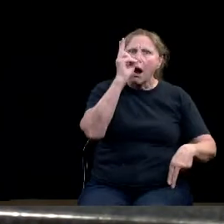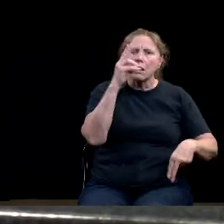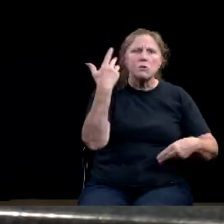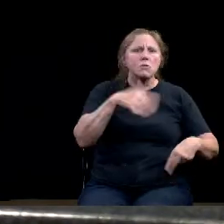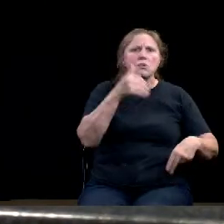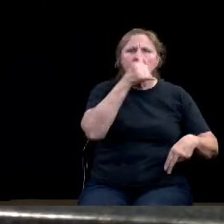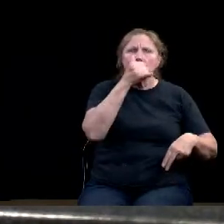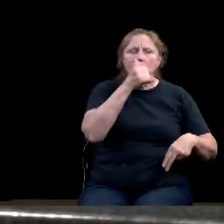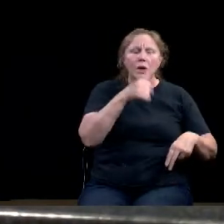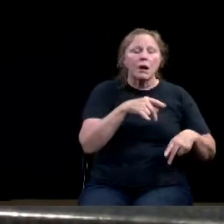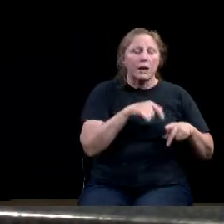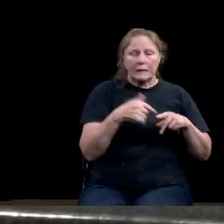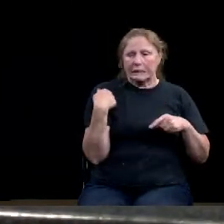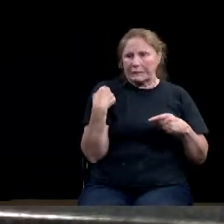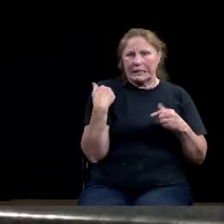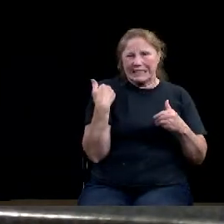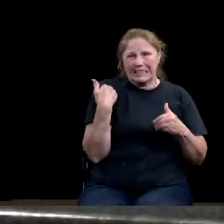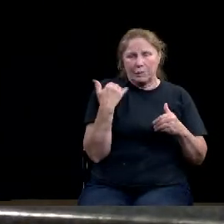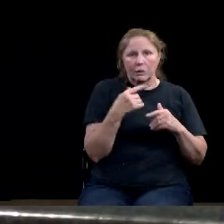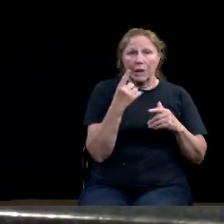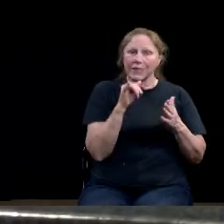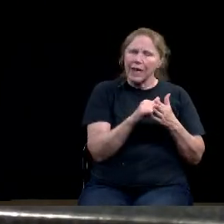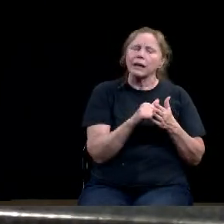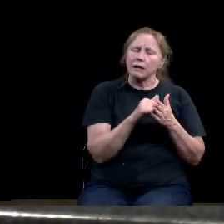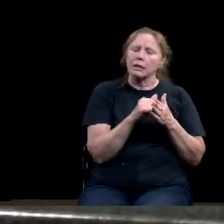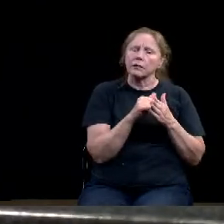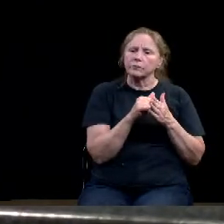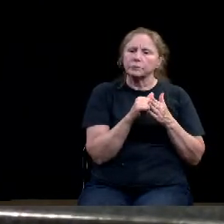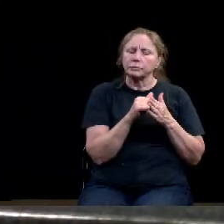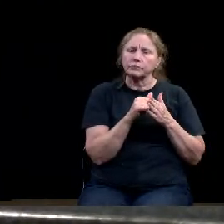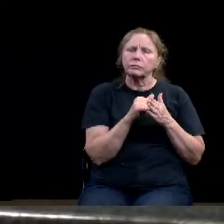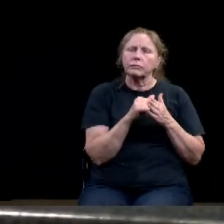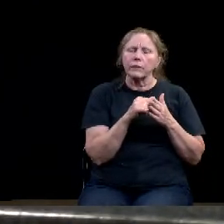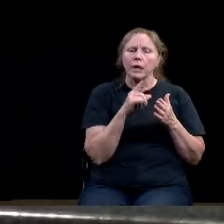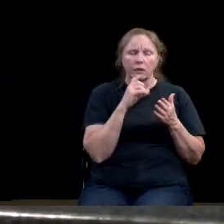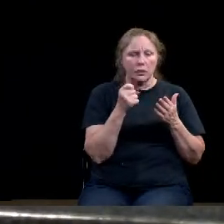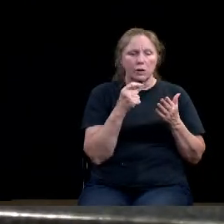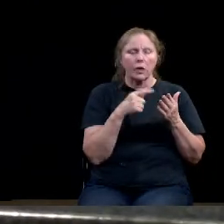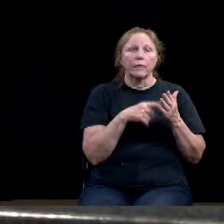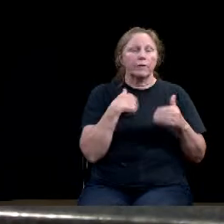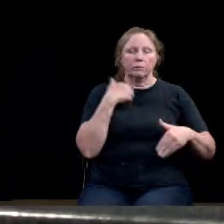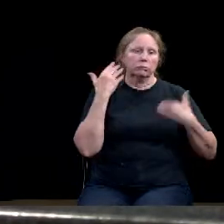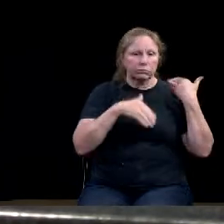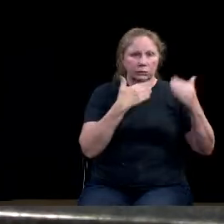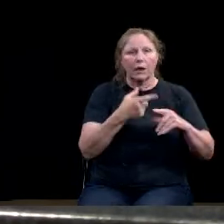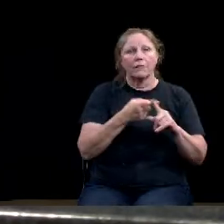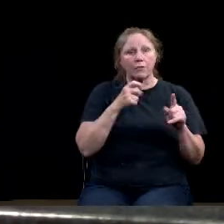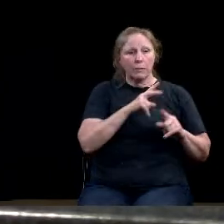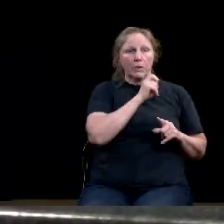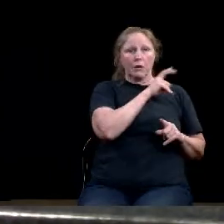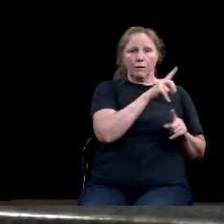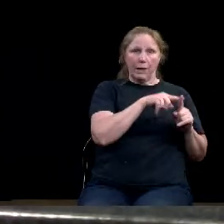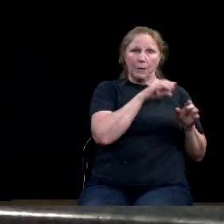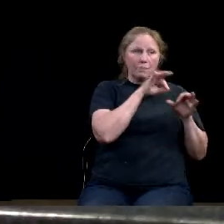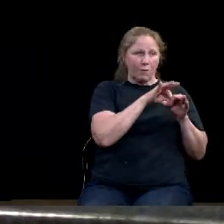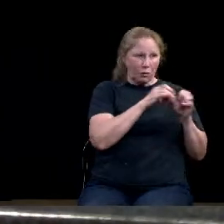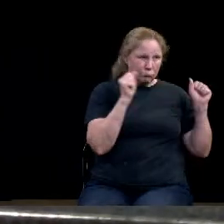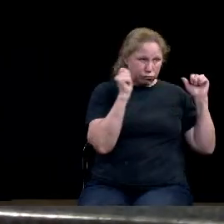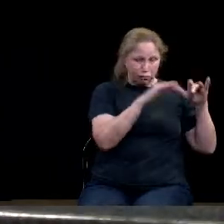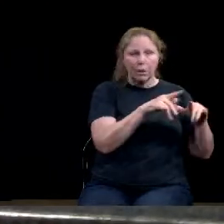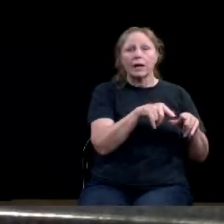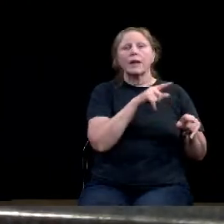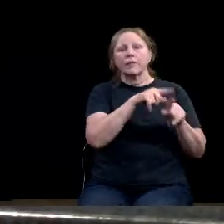November, and I don't want that to stop. Regardless of what's happening at our legislature currently, I don't